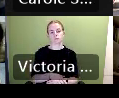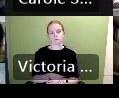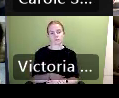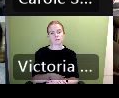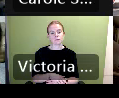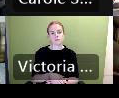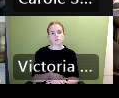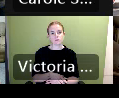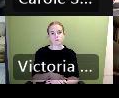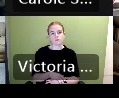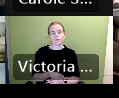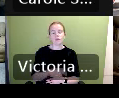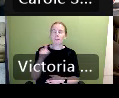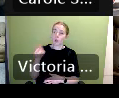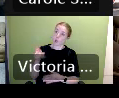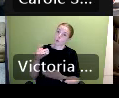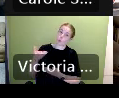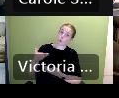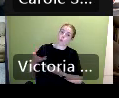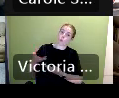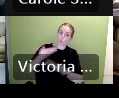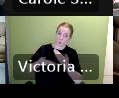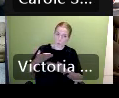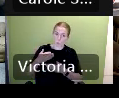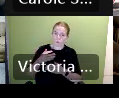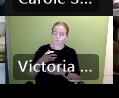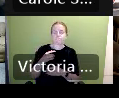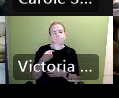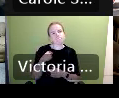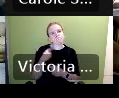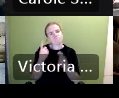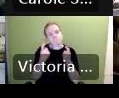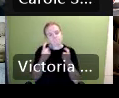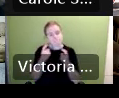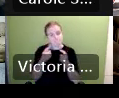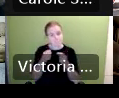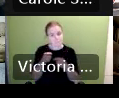there's something about prevention. The thing that works for